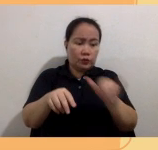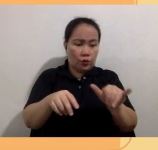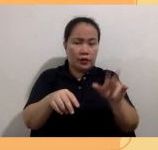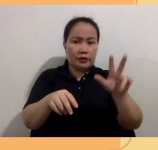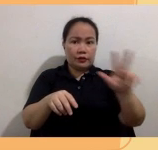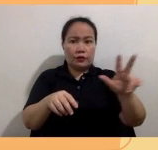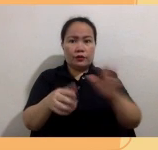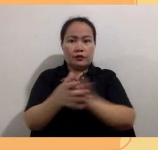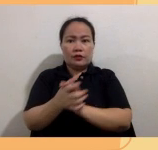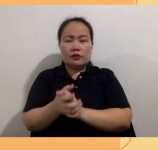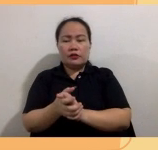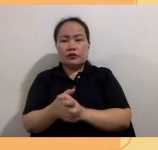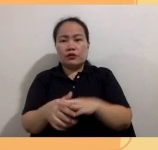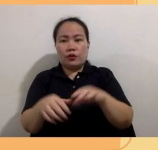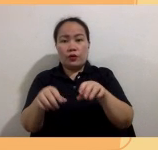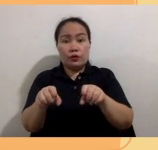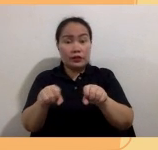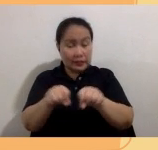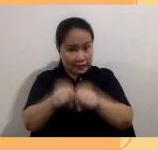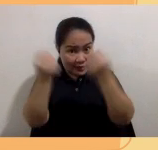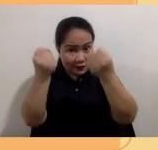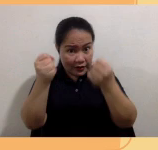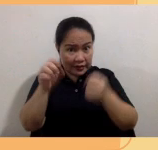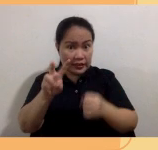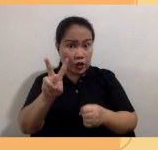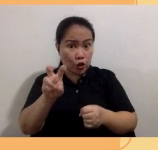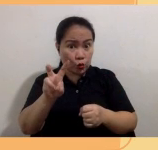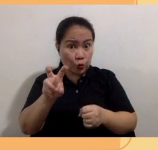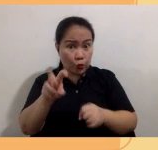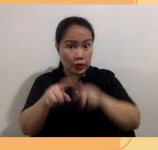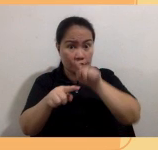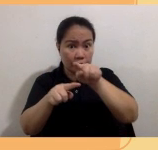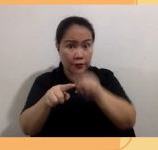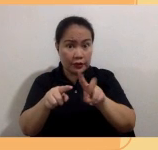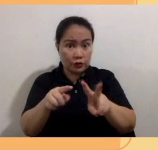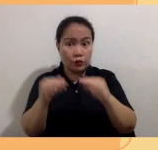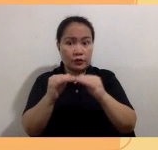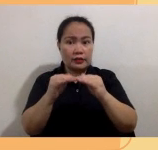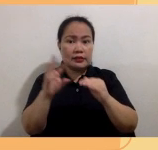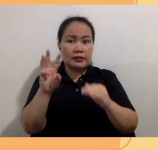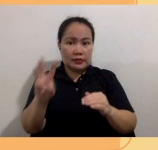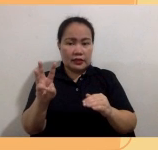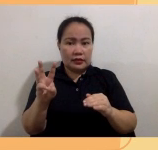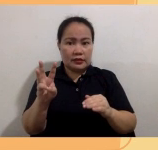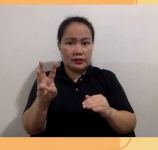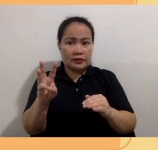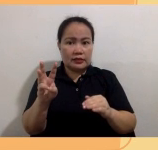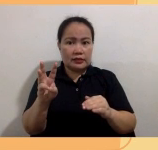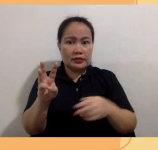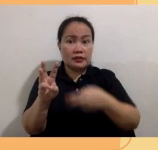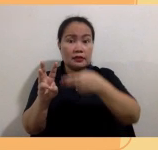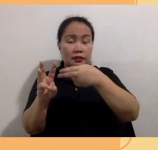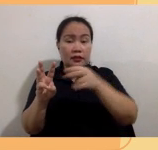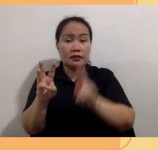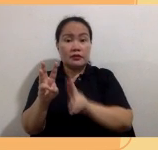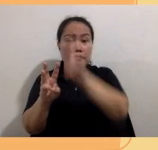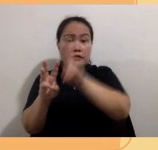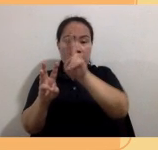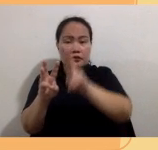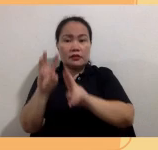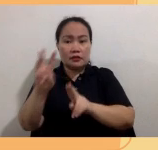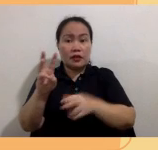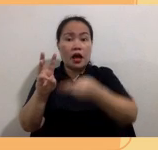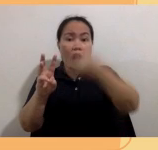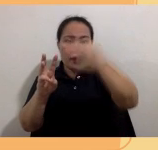Anong gagawin natin dito? Just get the lowest term or simplify. So, 12 divided by 2, that is 6. So, sa numerator